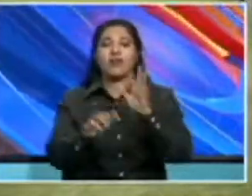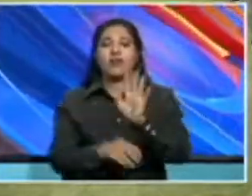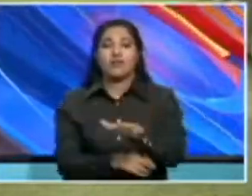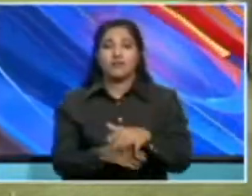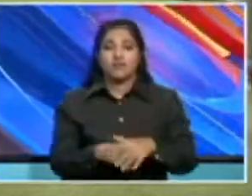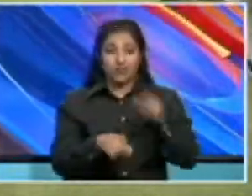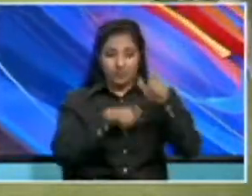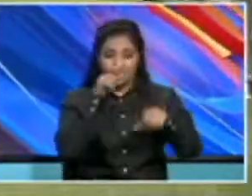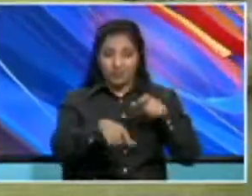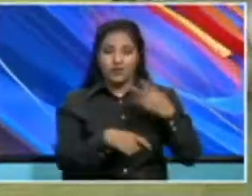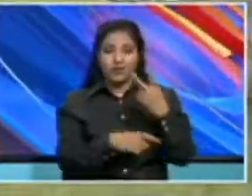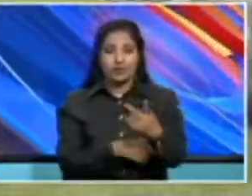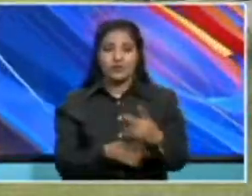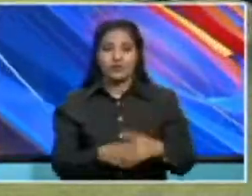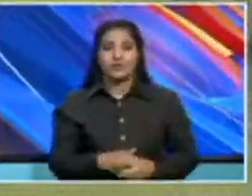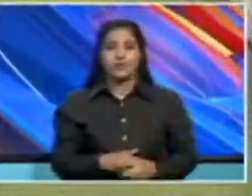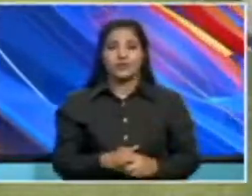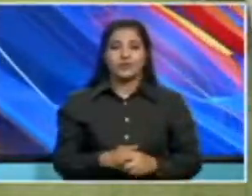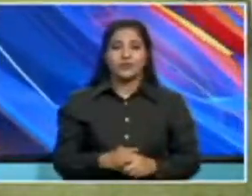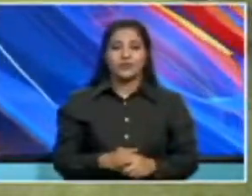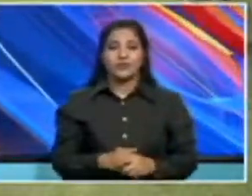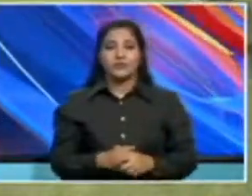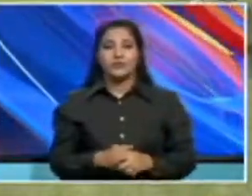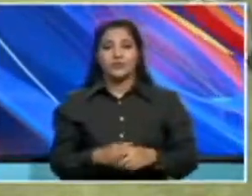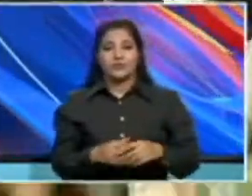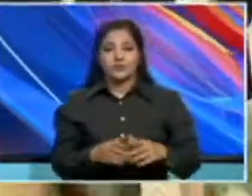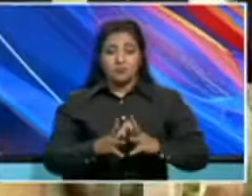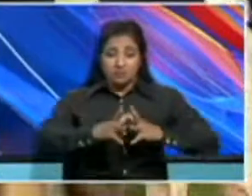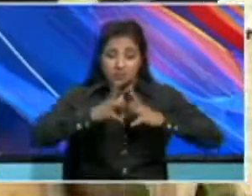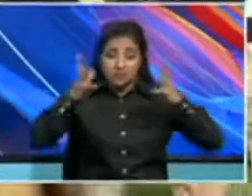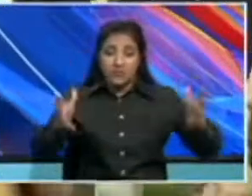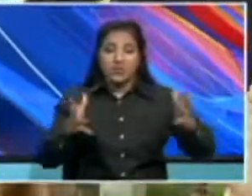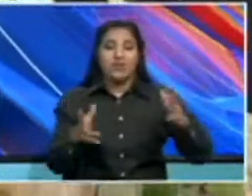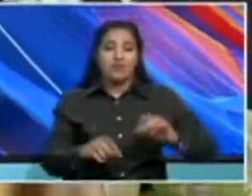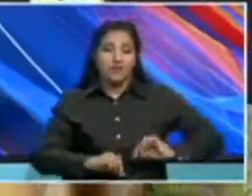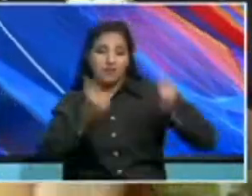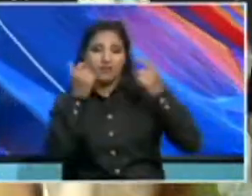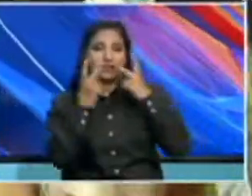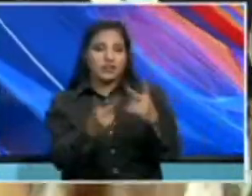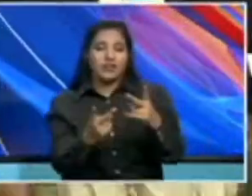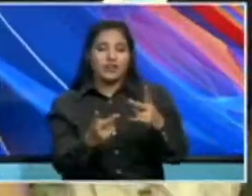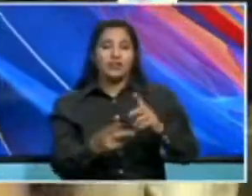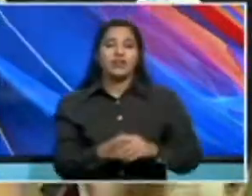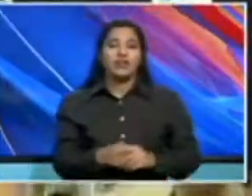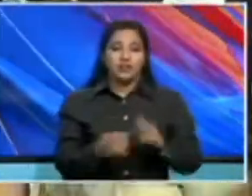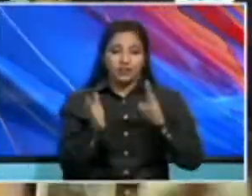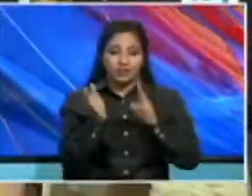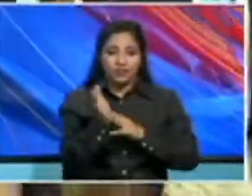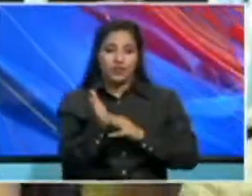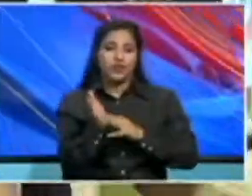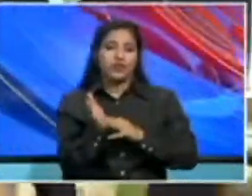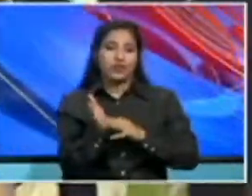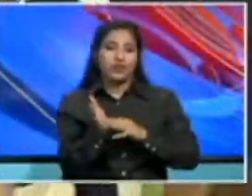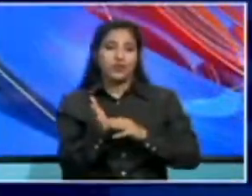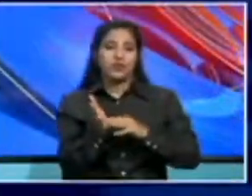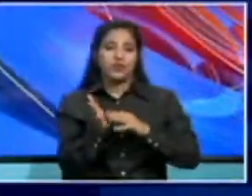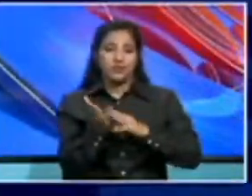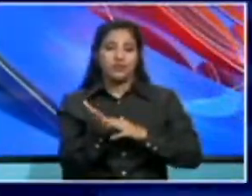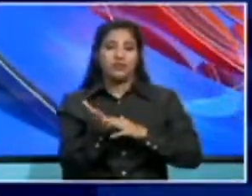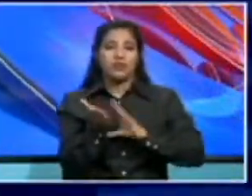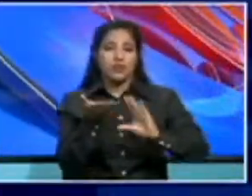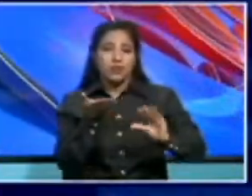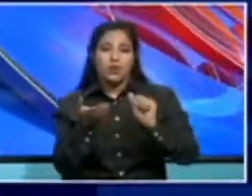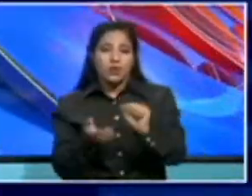be in action tomorrow. That will be the big spectacle tomorrow, as the Manipur fielding a very,